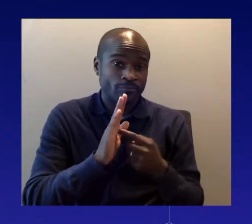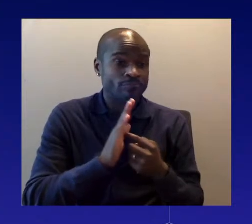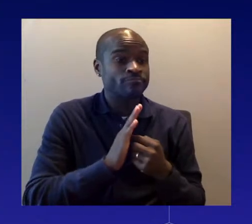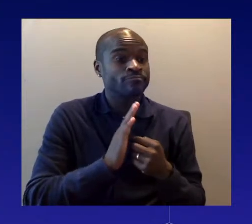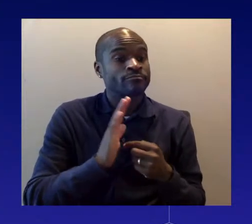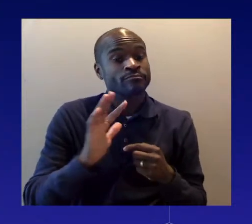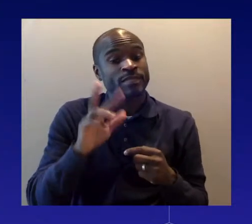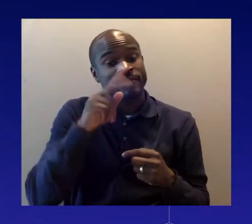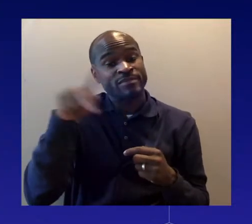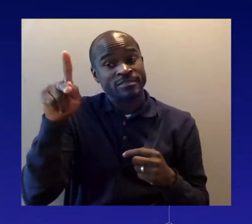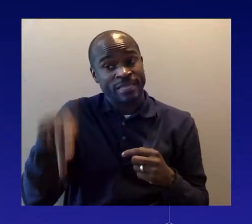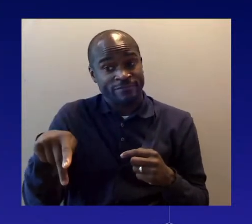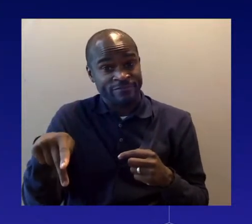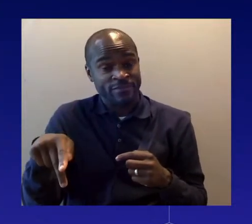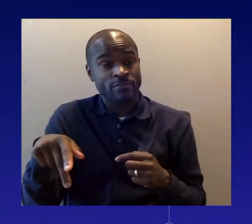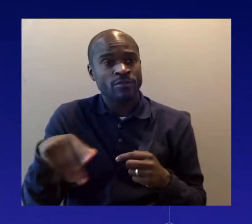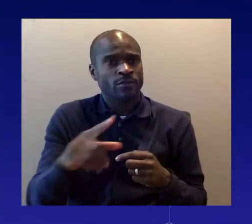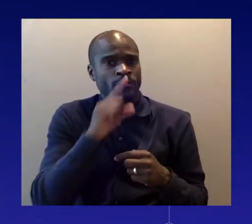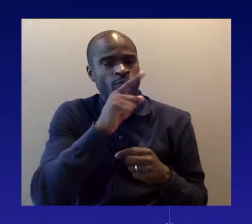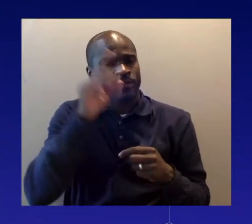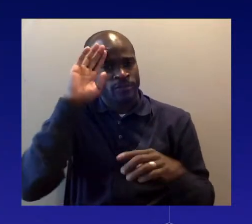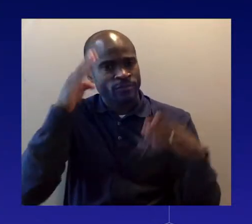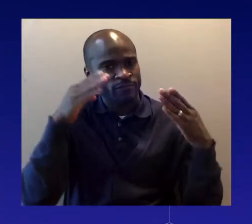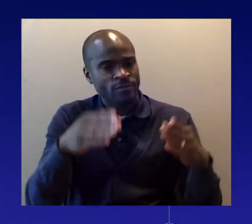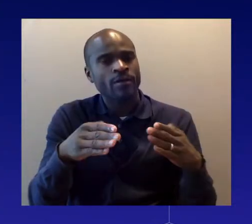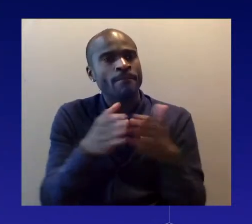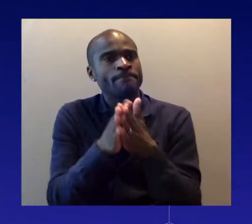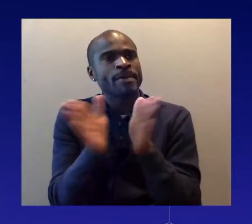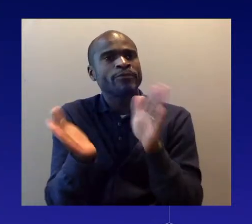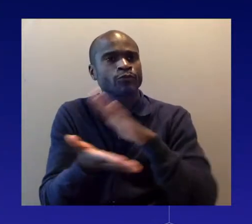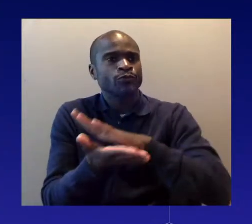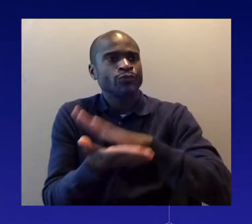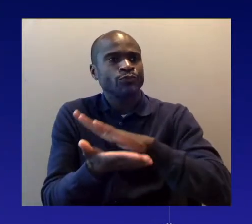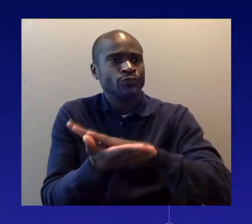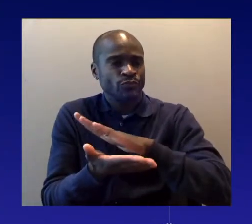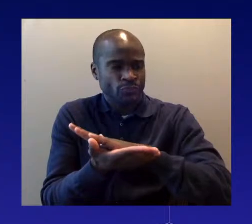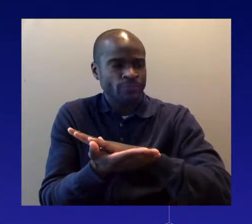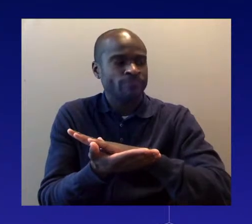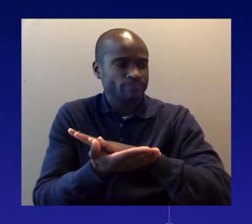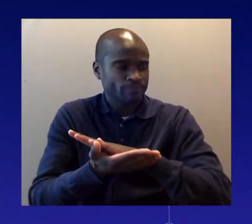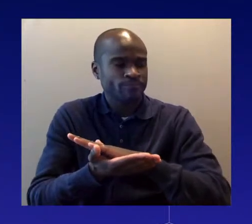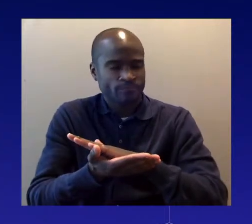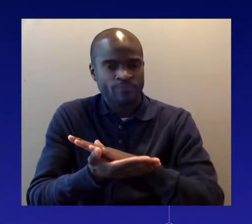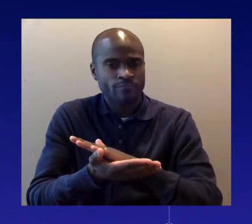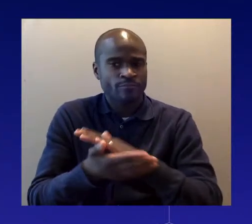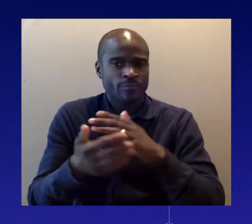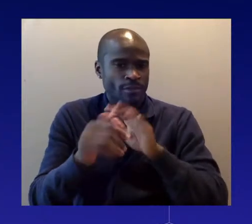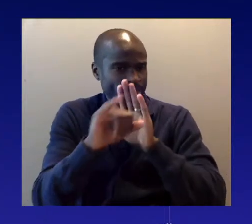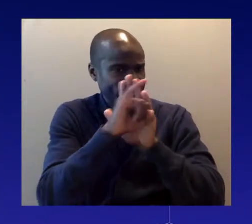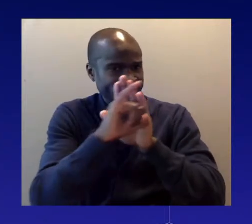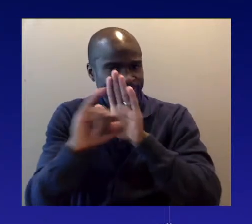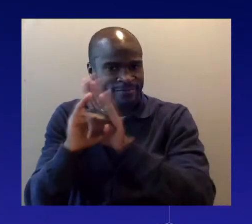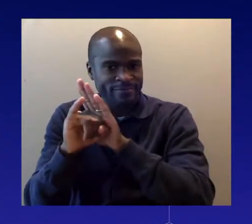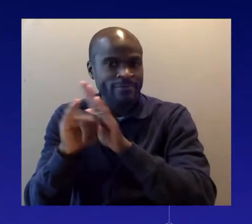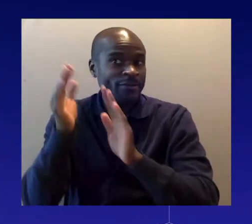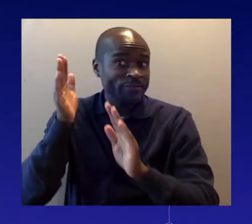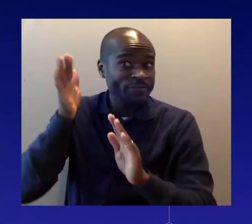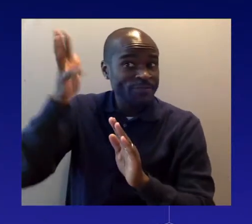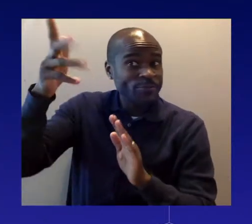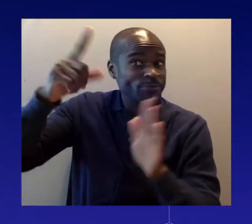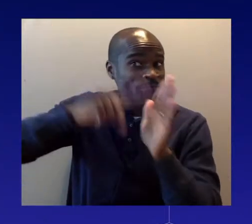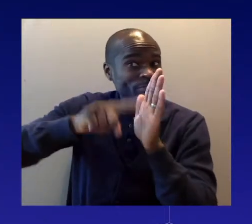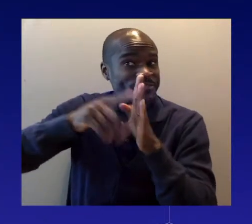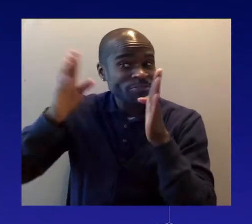really focused on the public schools in Philadelphia to identify future researchers down the line